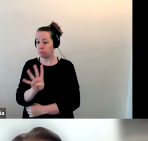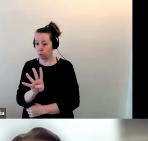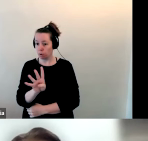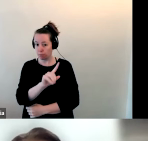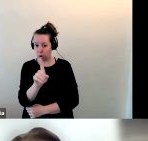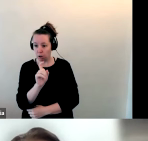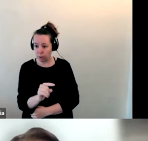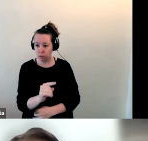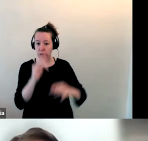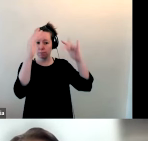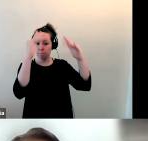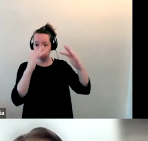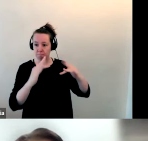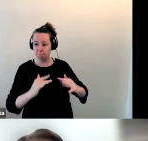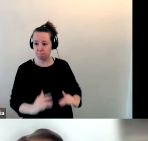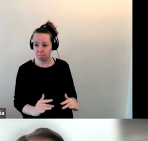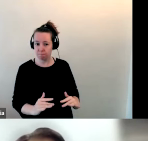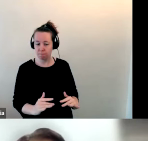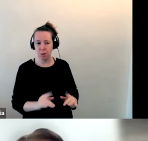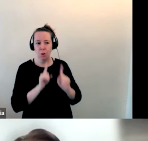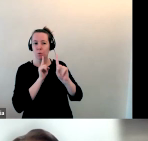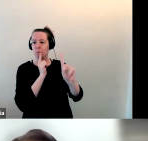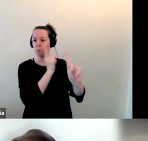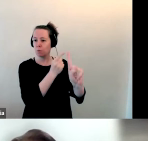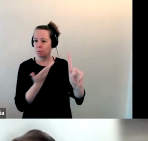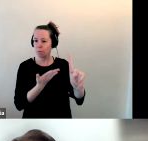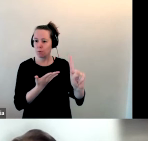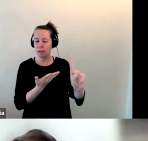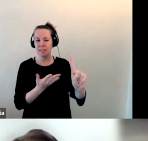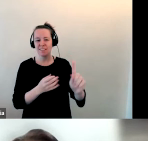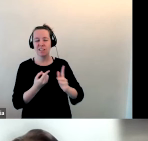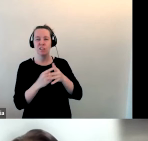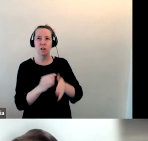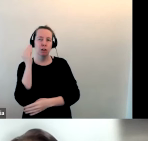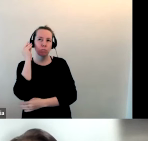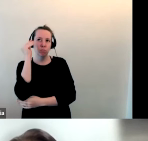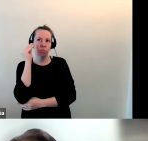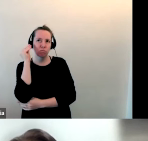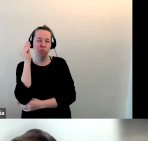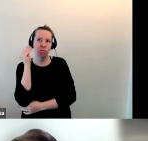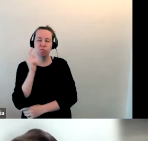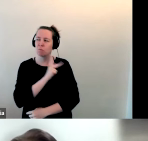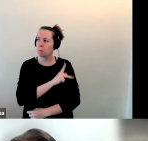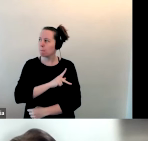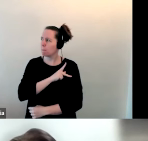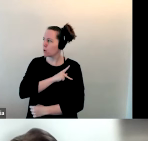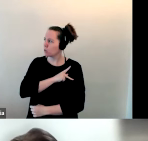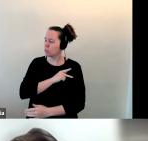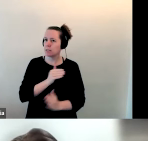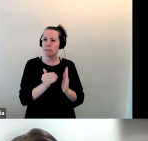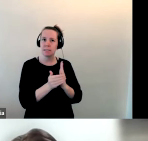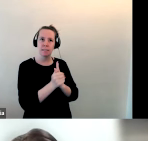goal of Lumina is to help you start to think about what personality qualities or attributes